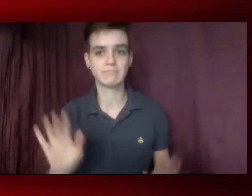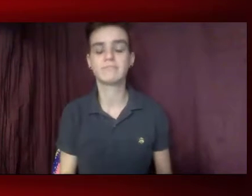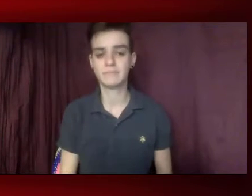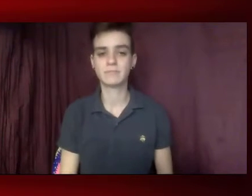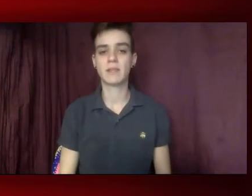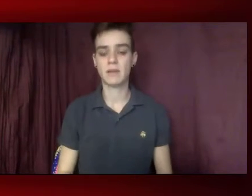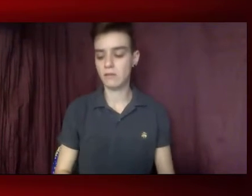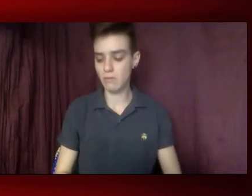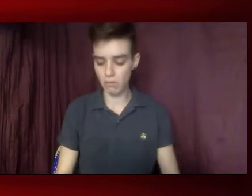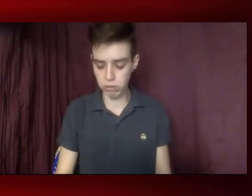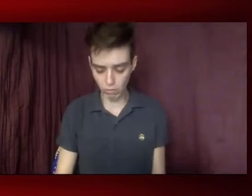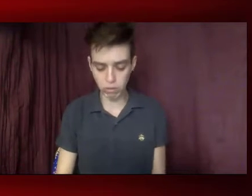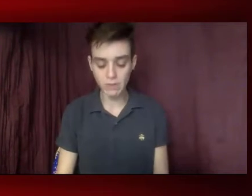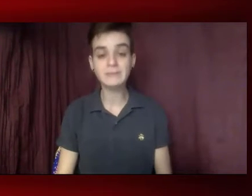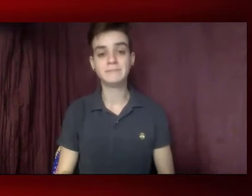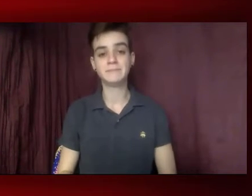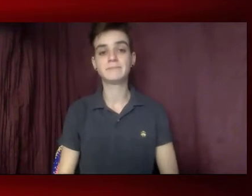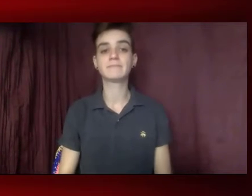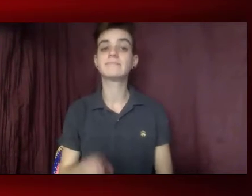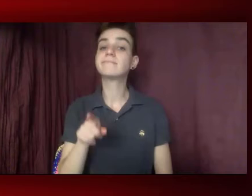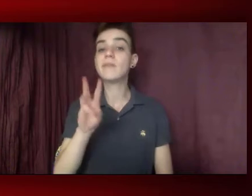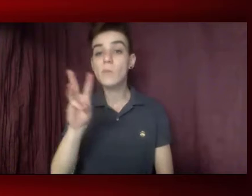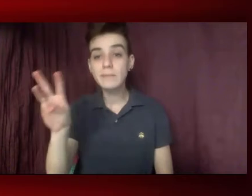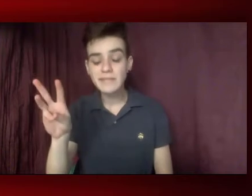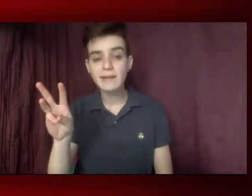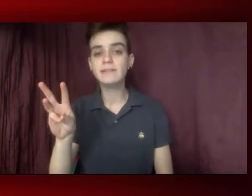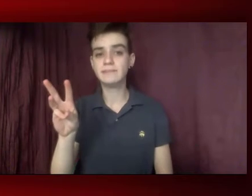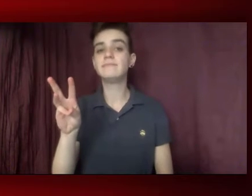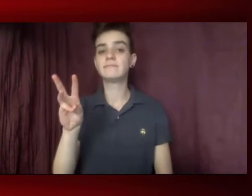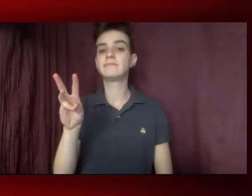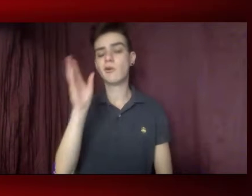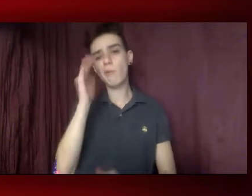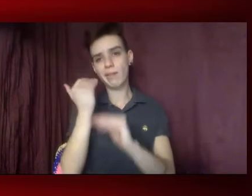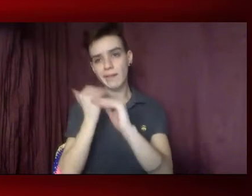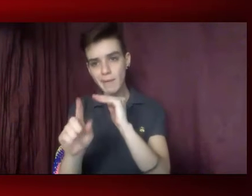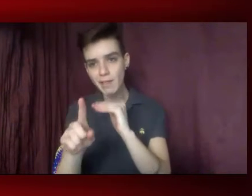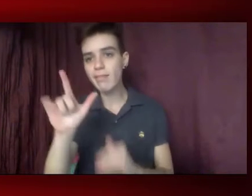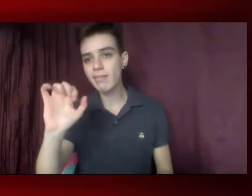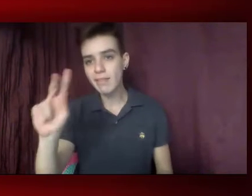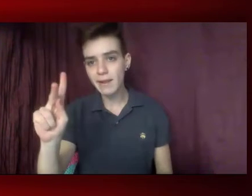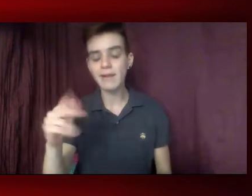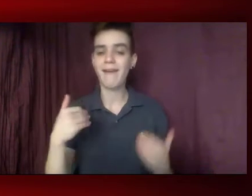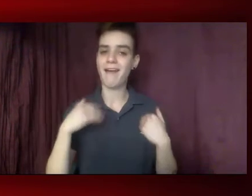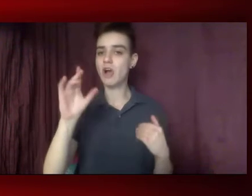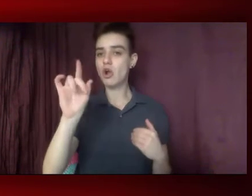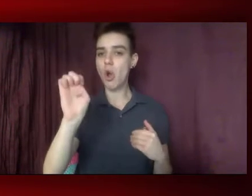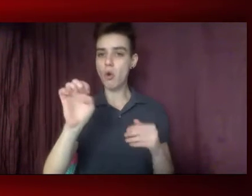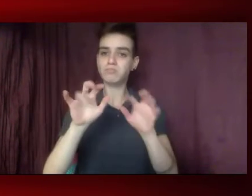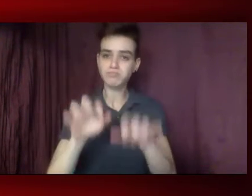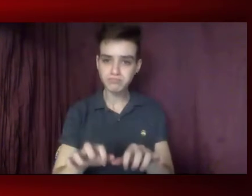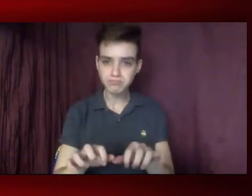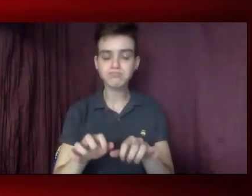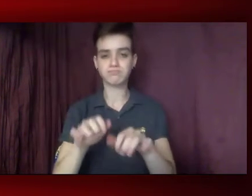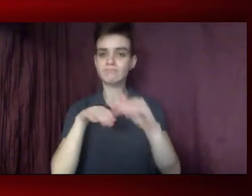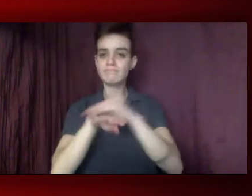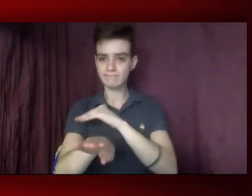It's the website sboxmobile.com. You get that website in the email, you have a code, you put the code in at the